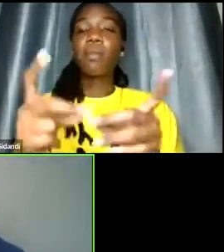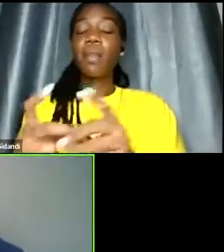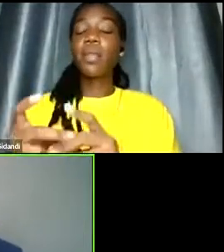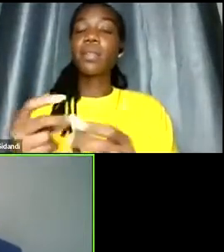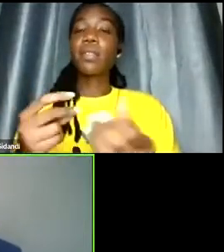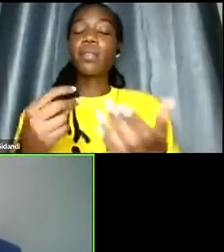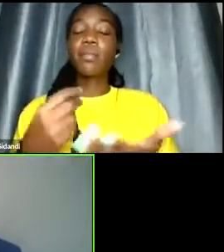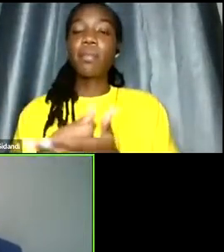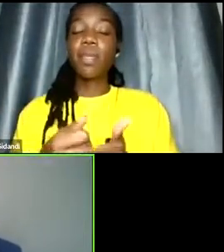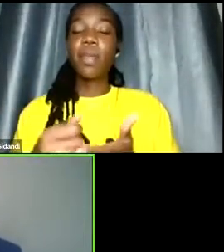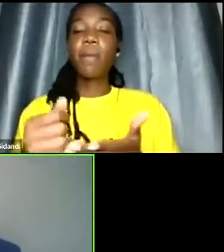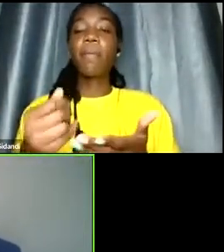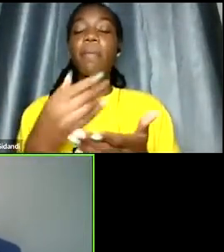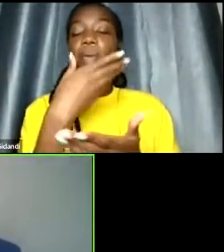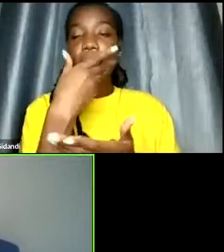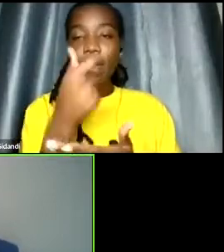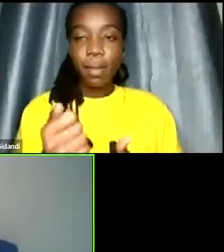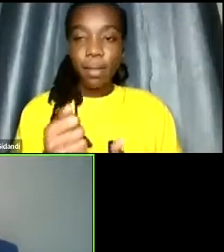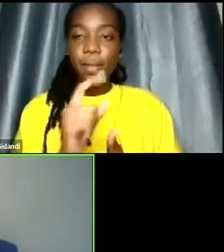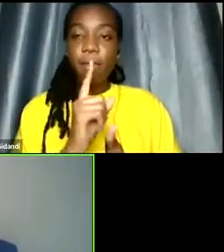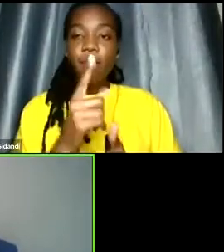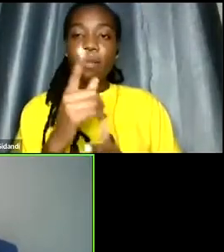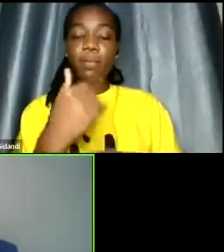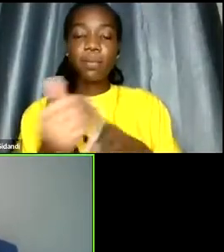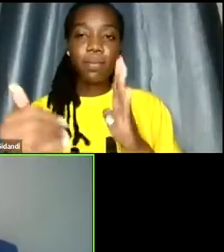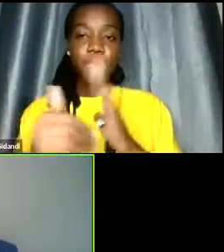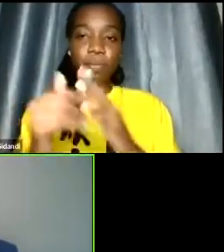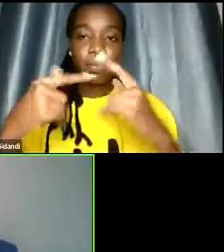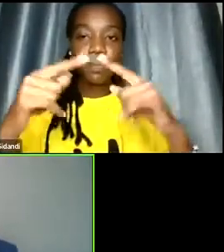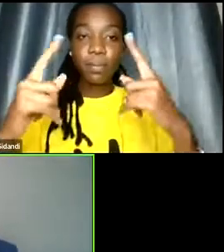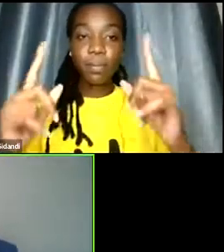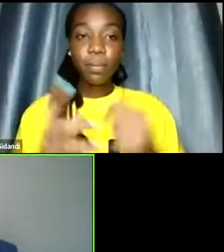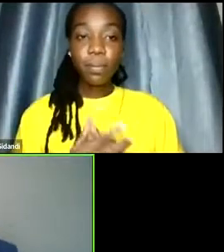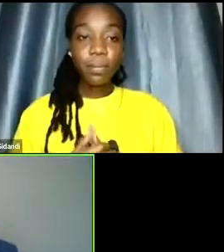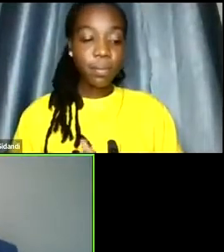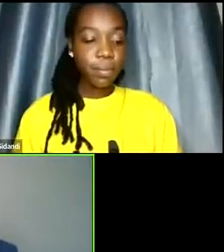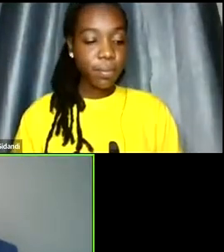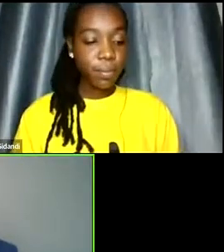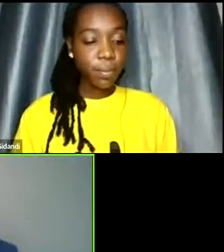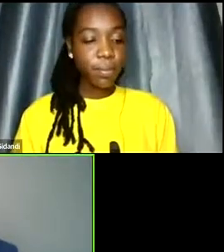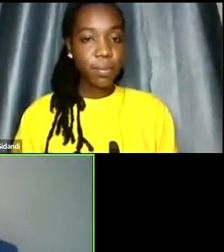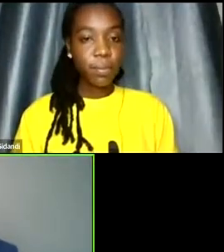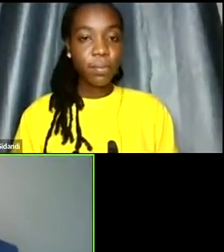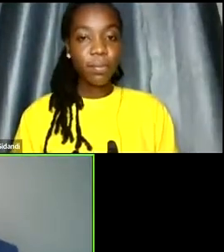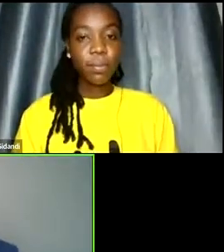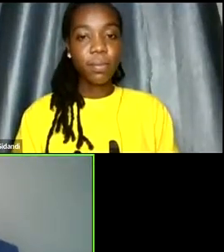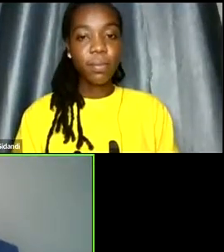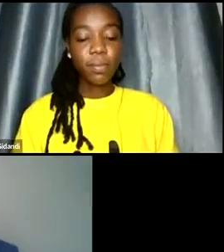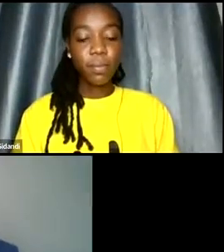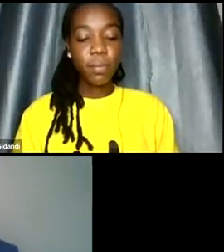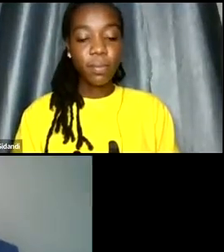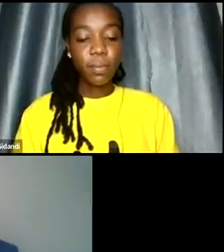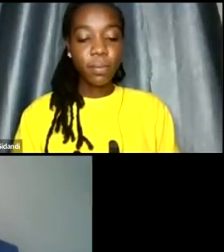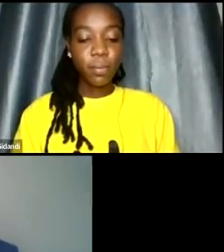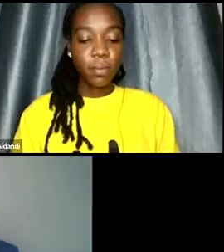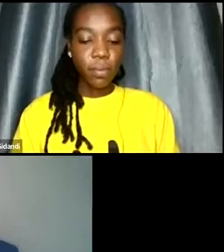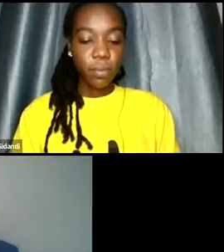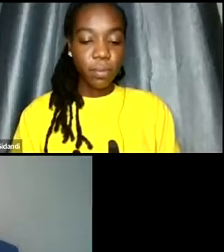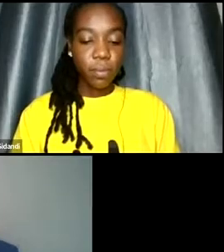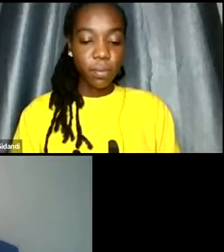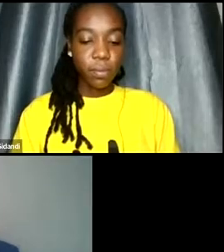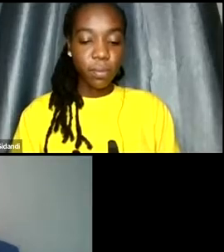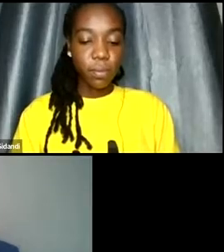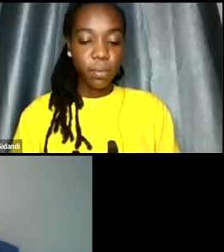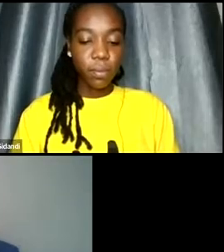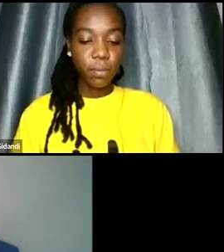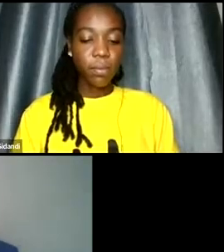own homegrown talent and build your succession and talent management pipelines. All right. Thank you very